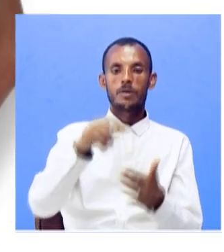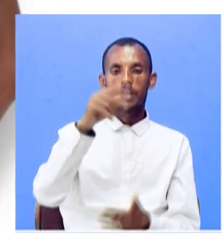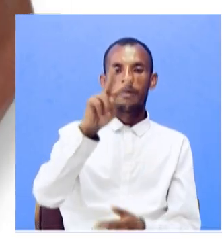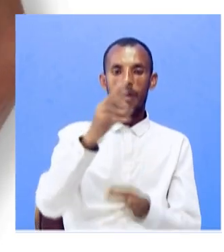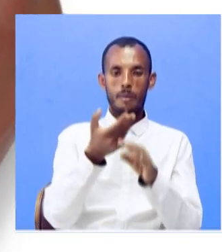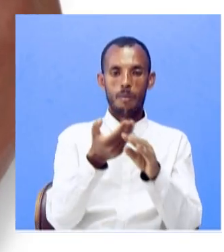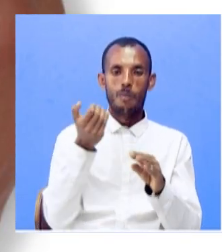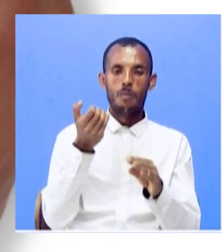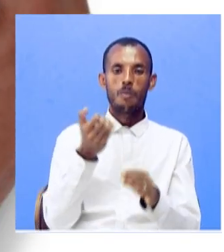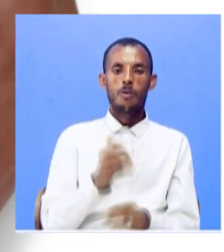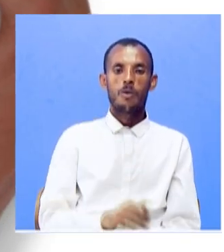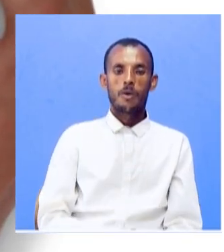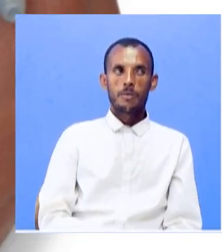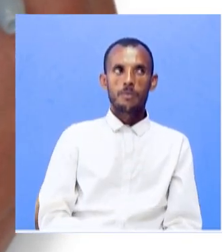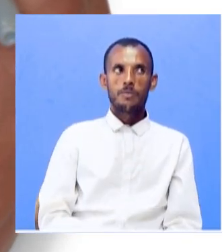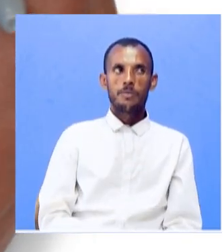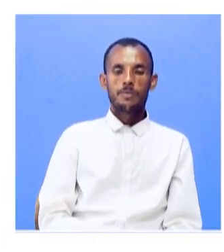before